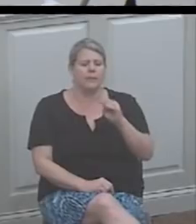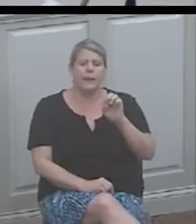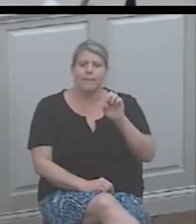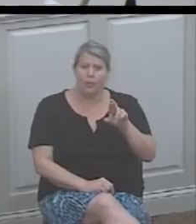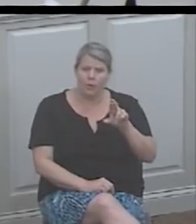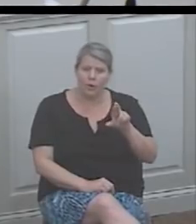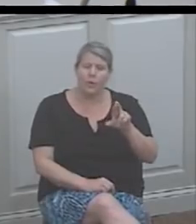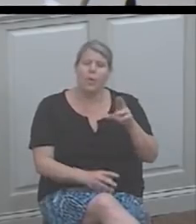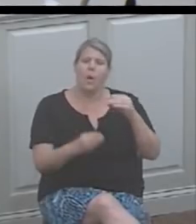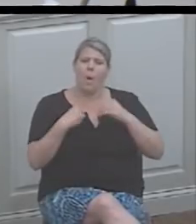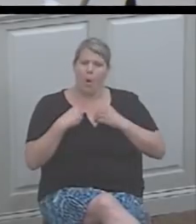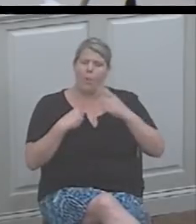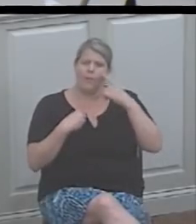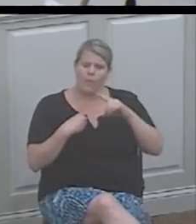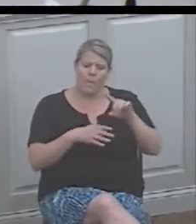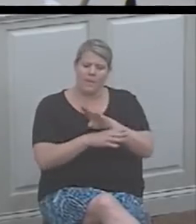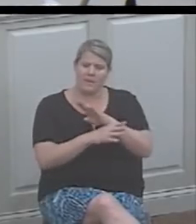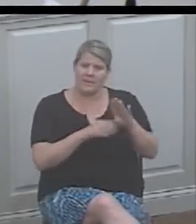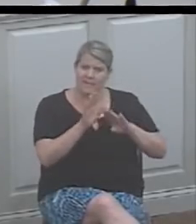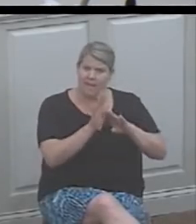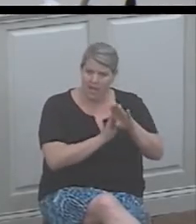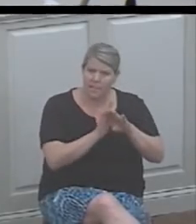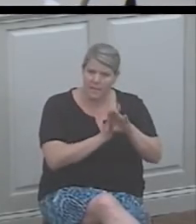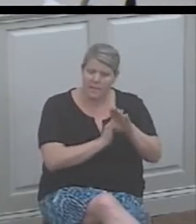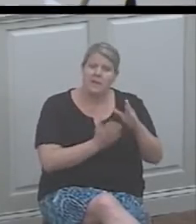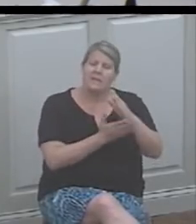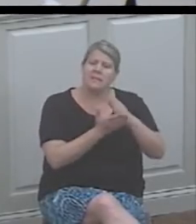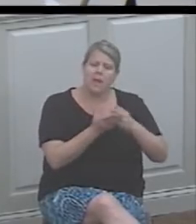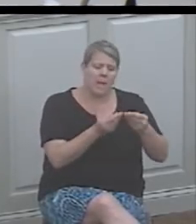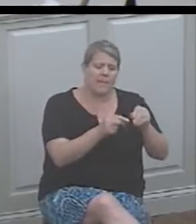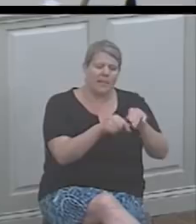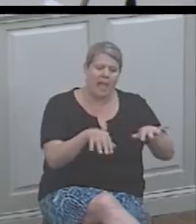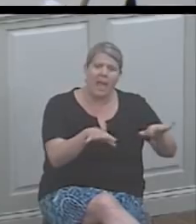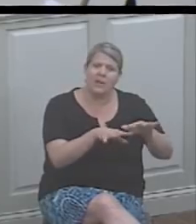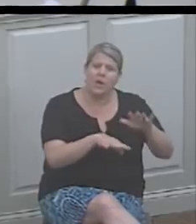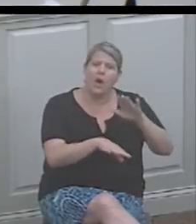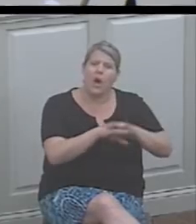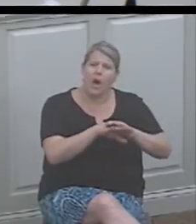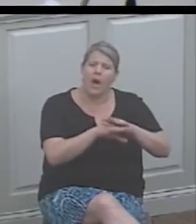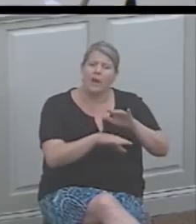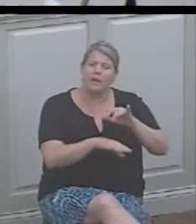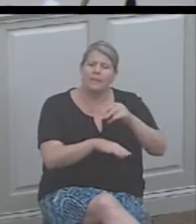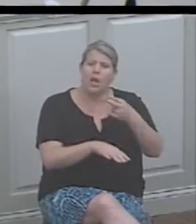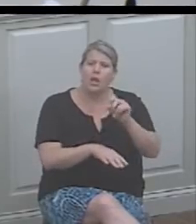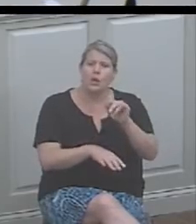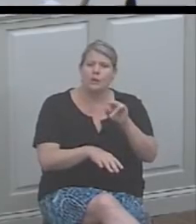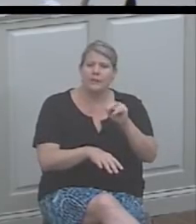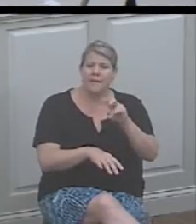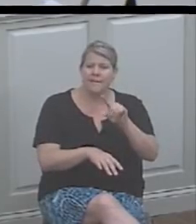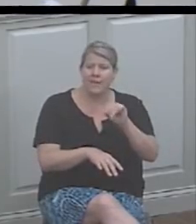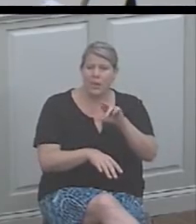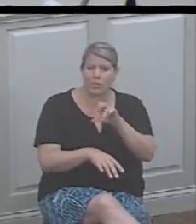for business development a chunk of land off of Houstonville Road where the Red Wing Shoe Factory is and where Mary G.